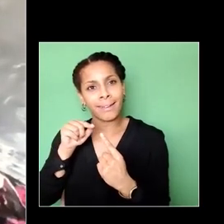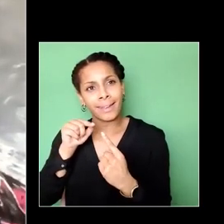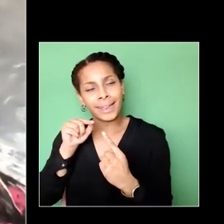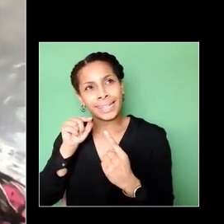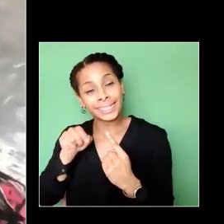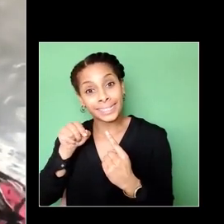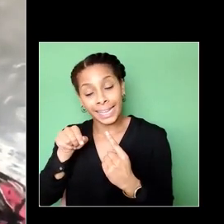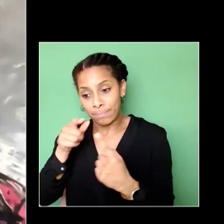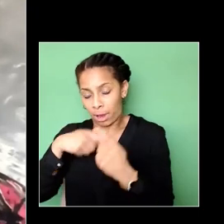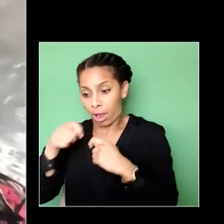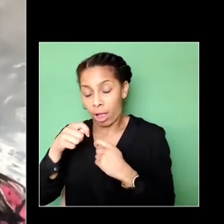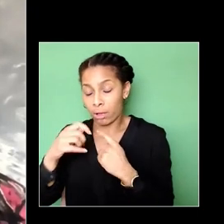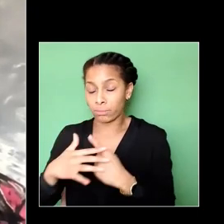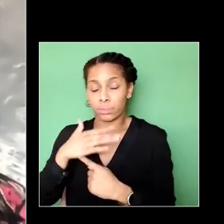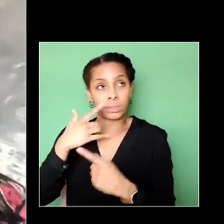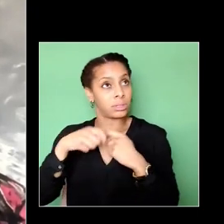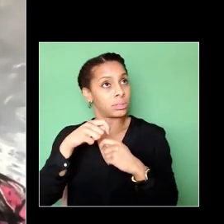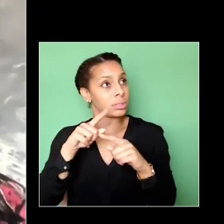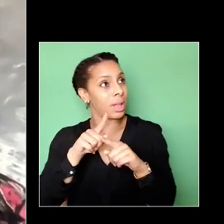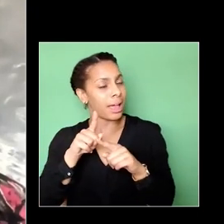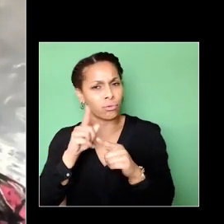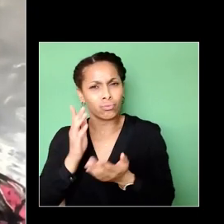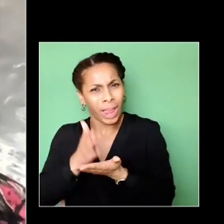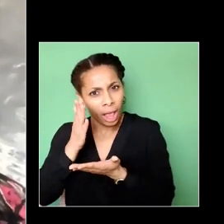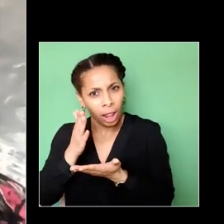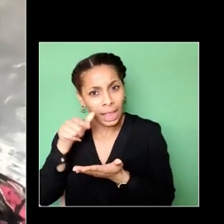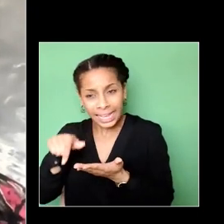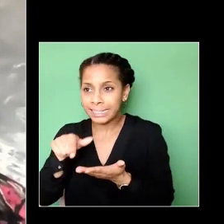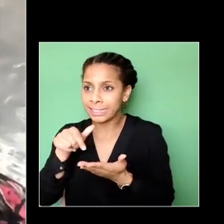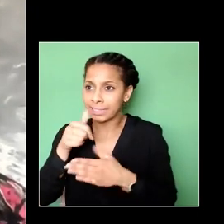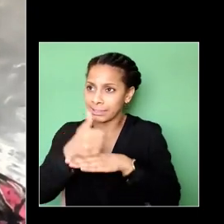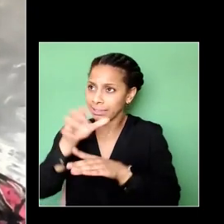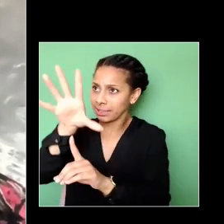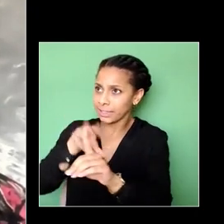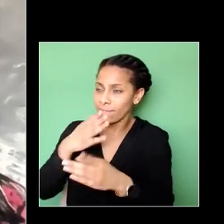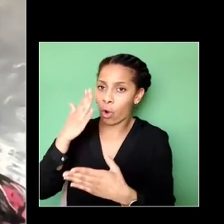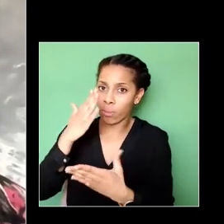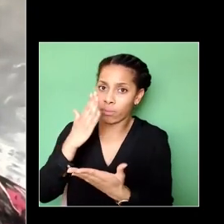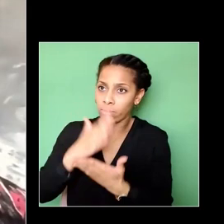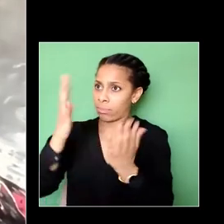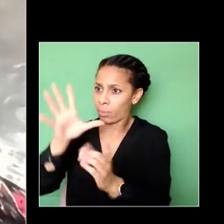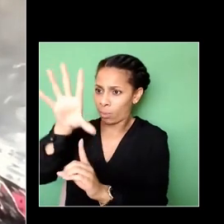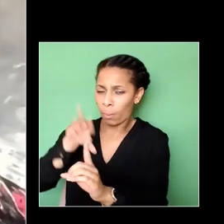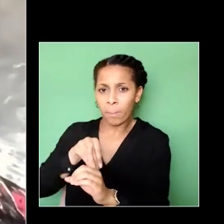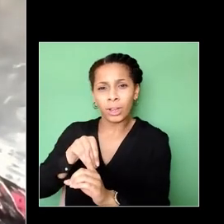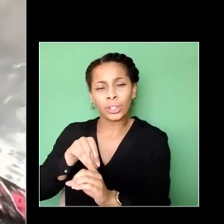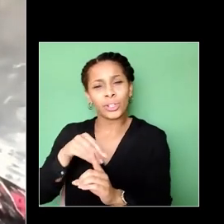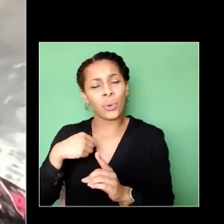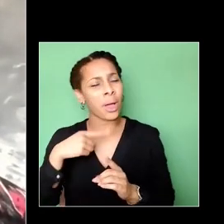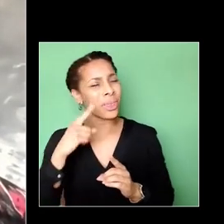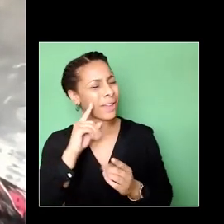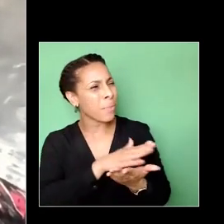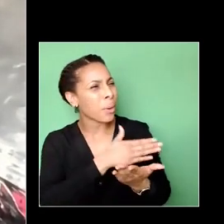it is the real. It's very much rooted in the real, but so imbued with this poetry. So I think of James Baldwin, I think of Toni